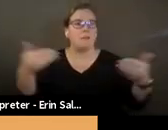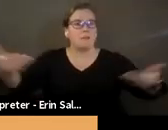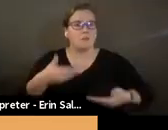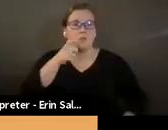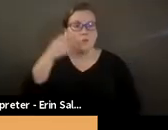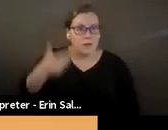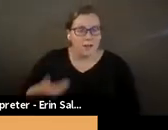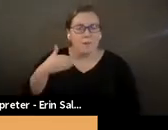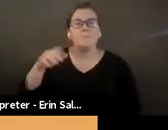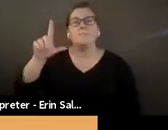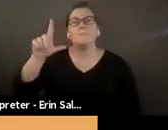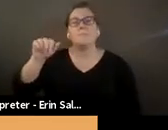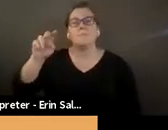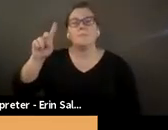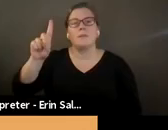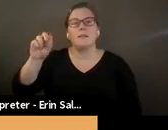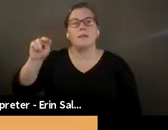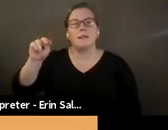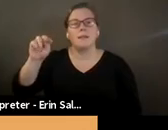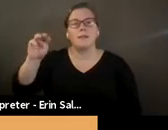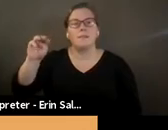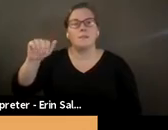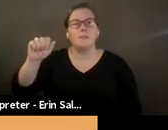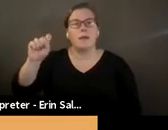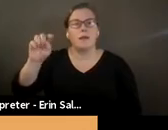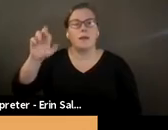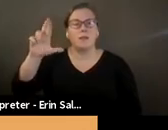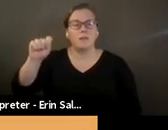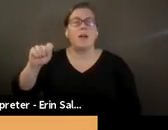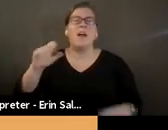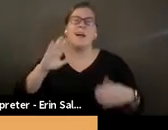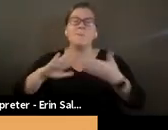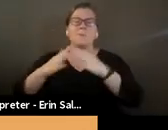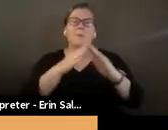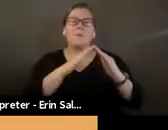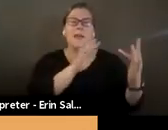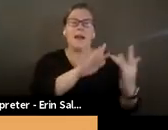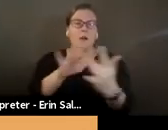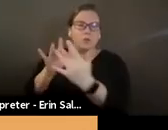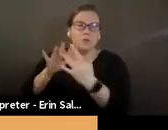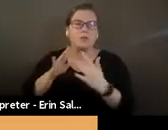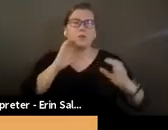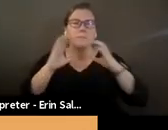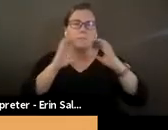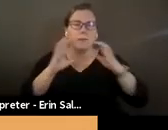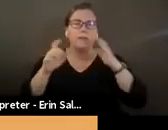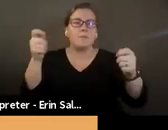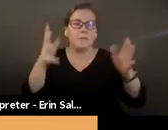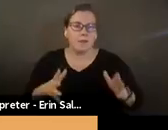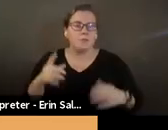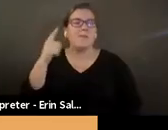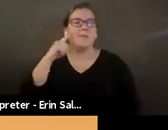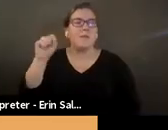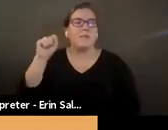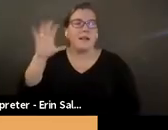My name is Landon Masters, and I'm the Community Outreach and Communications Manager for the South Carolina Office